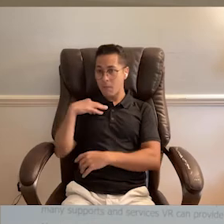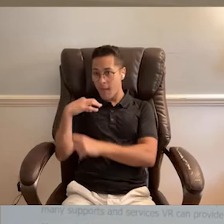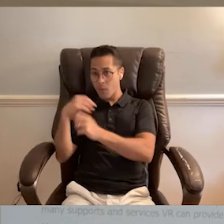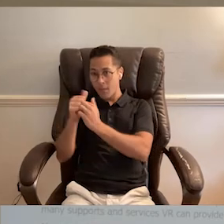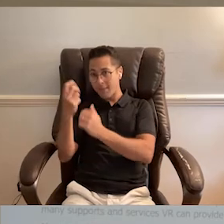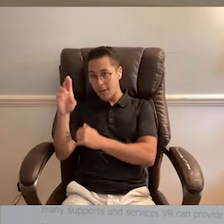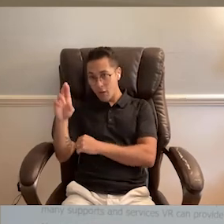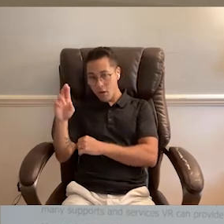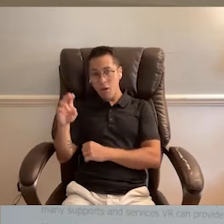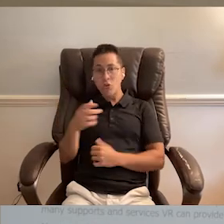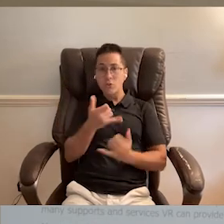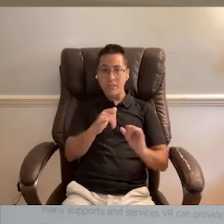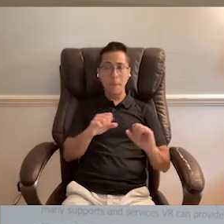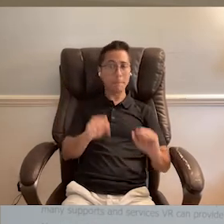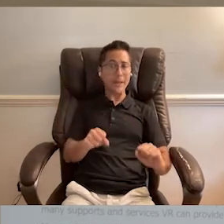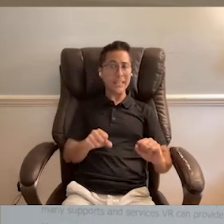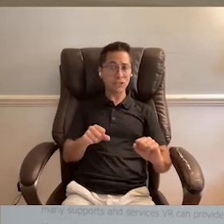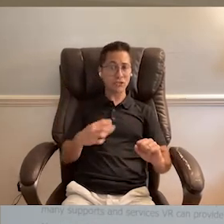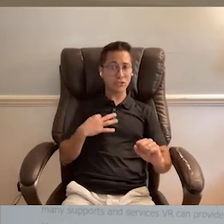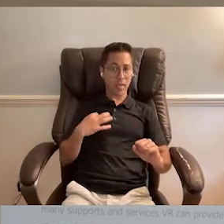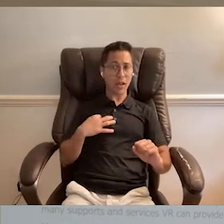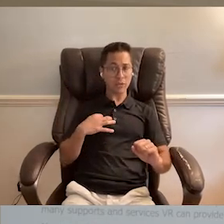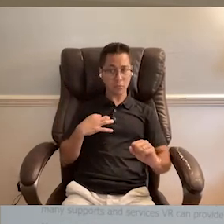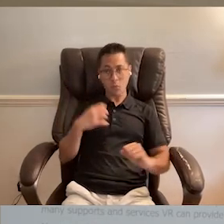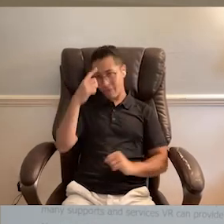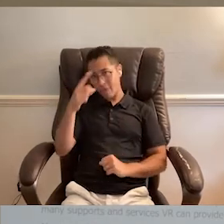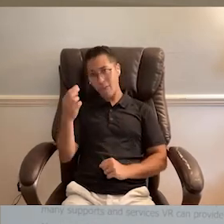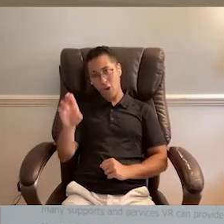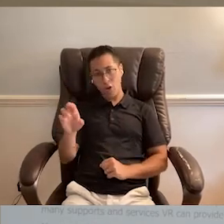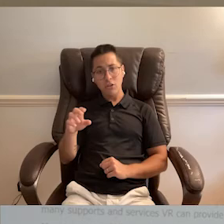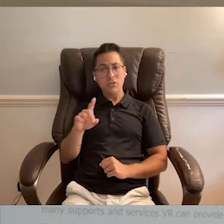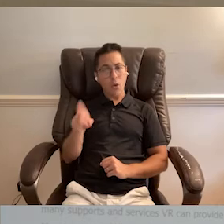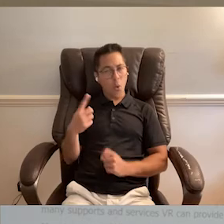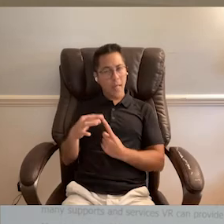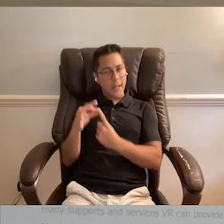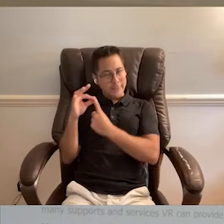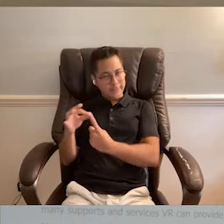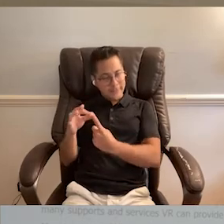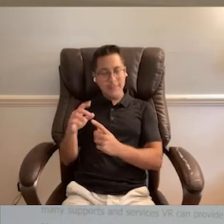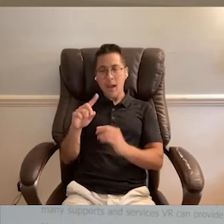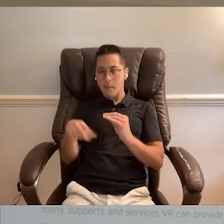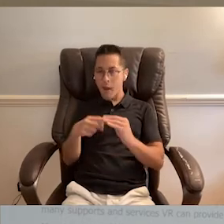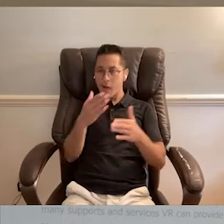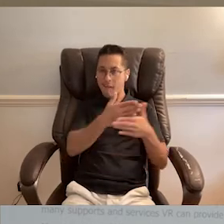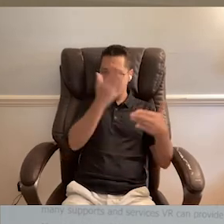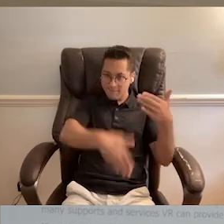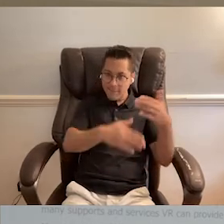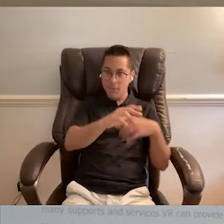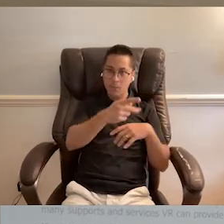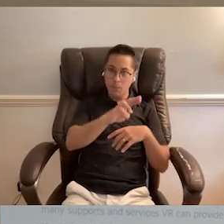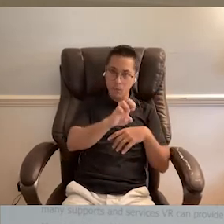potentially eligible for VR. So that's my only caveat about ending pre-ETS and trying to go.